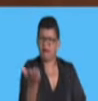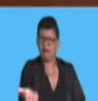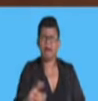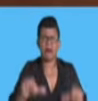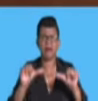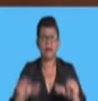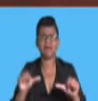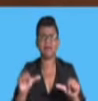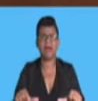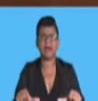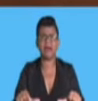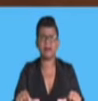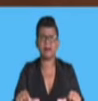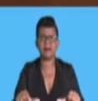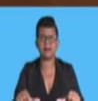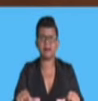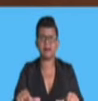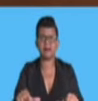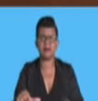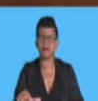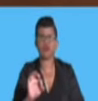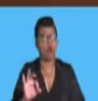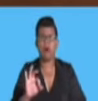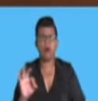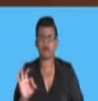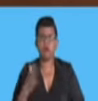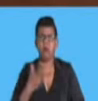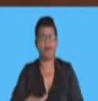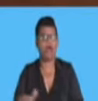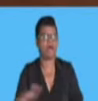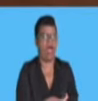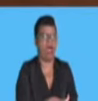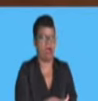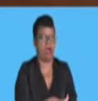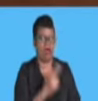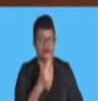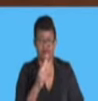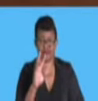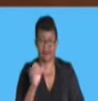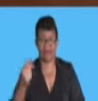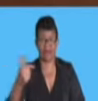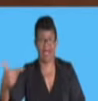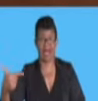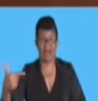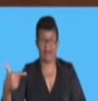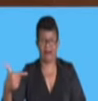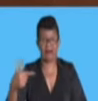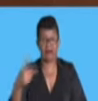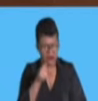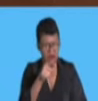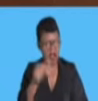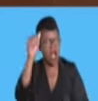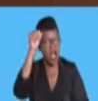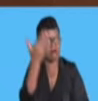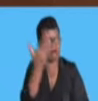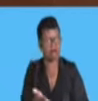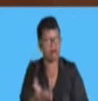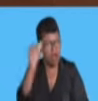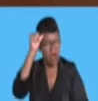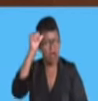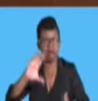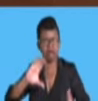up the coup of 1987 because it was a coup and was against the law. But he, like the rest of the